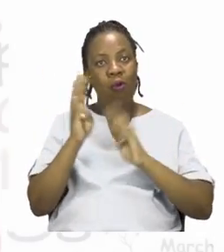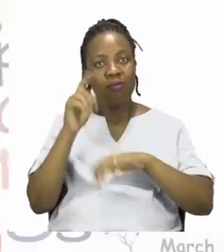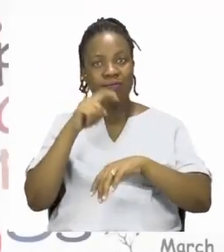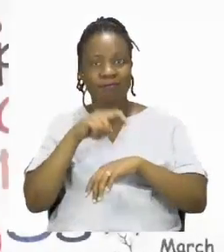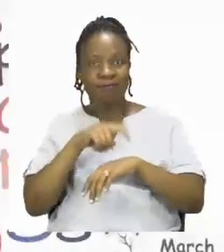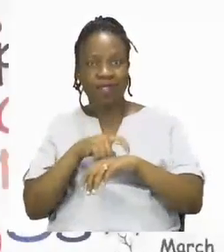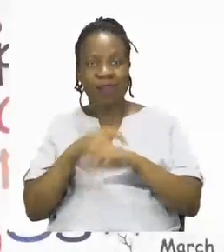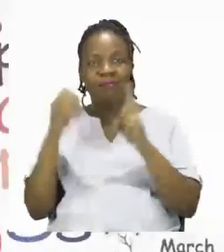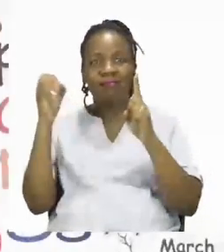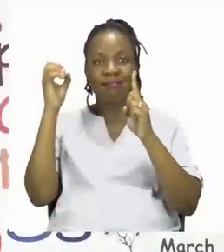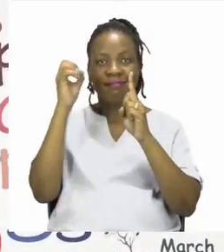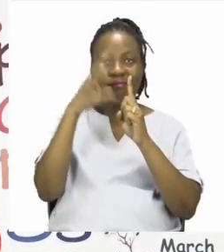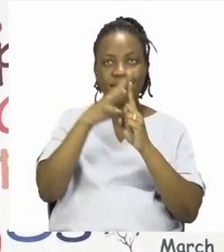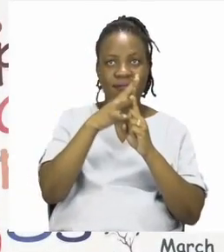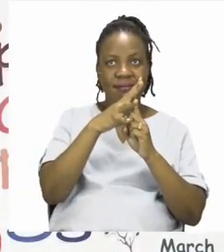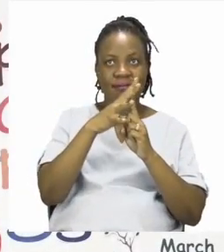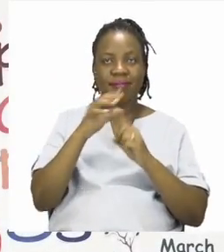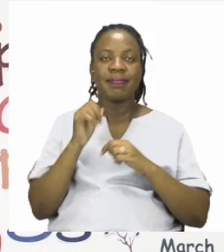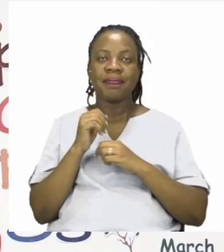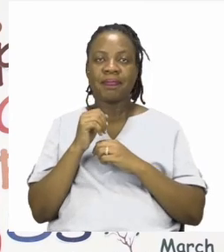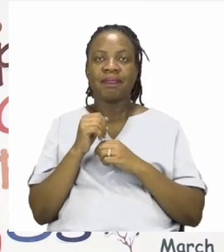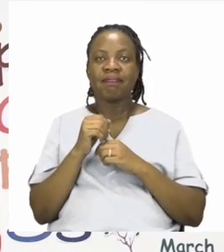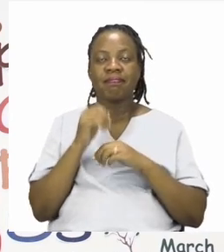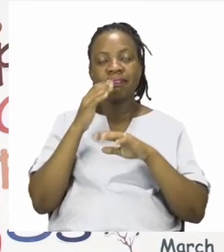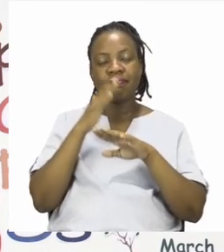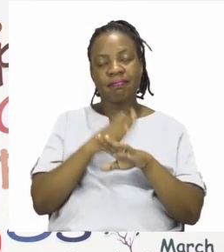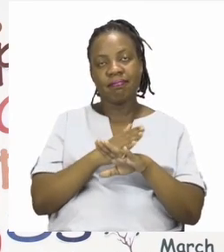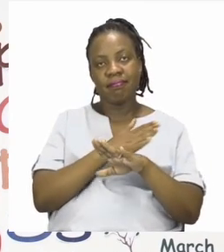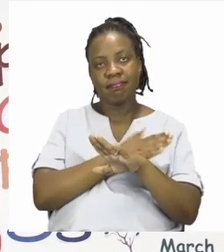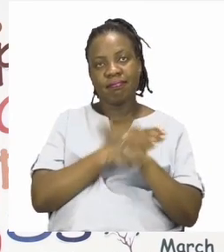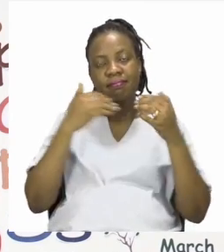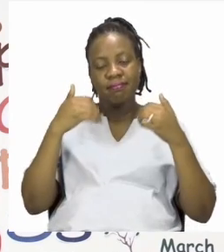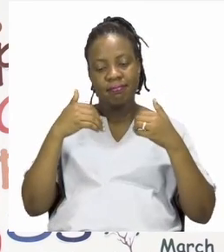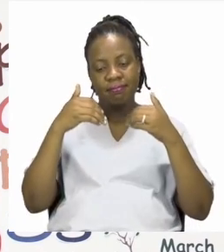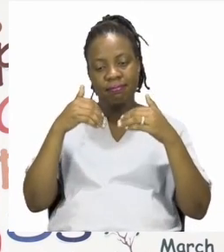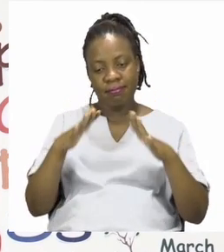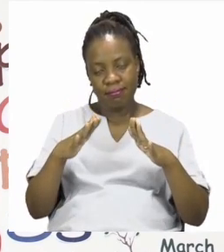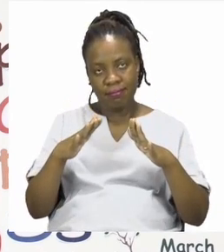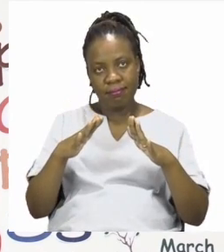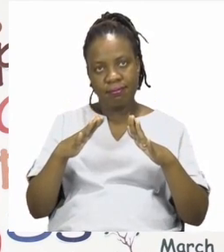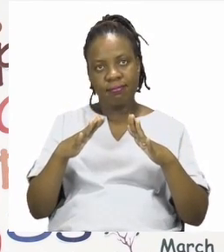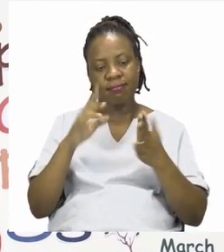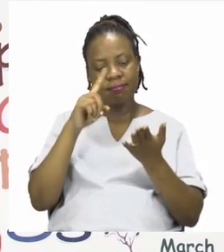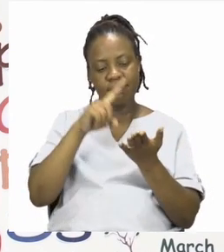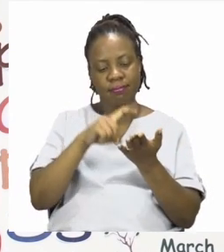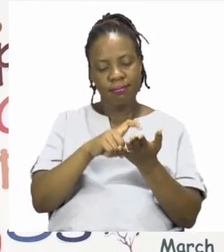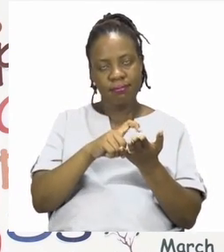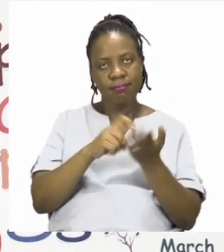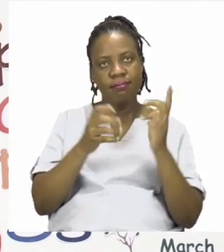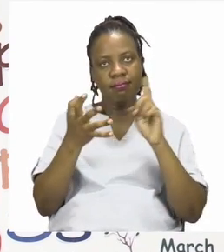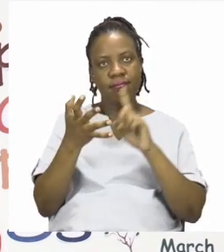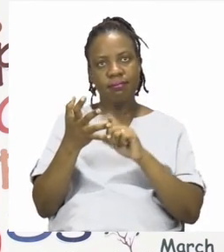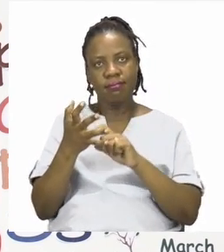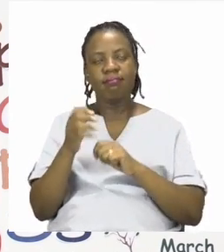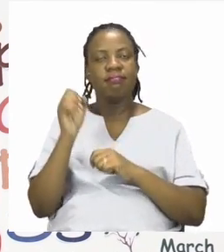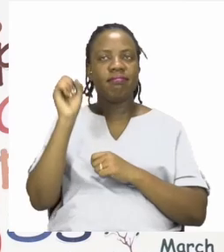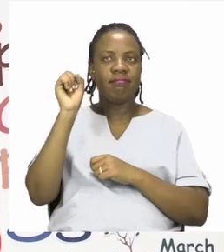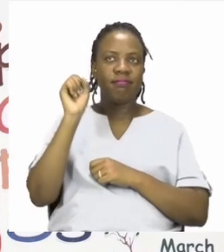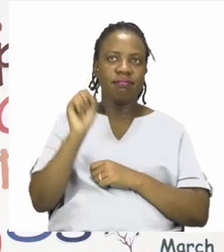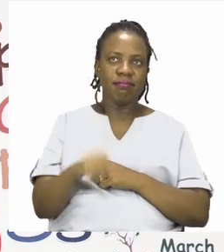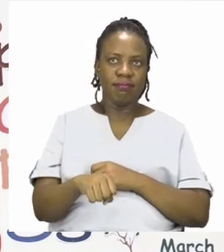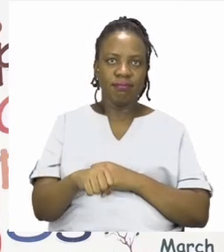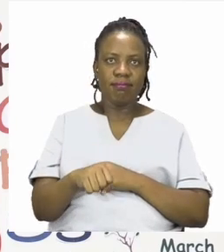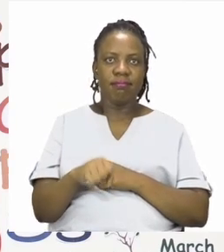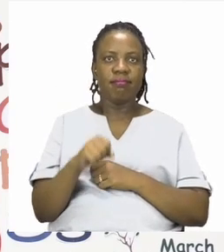seasons. Now everyone, before we start our lesson, we need to sanitize. Now let's make